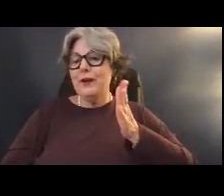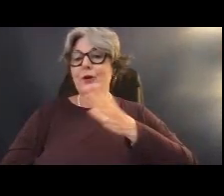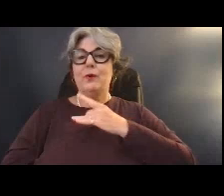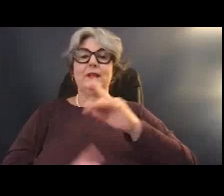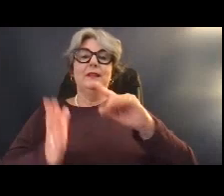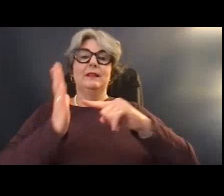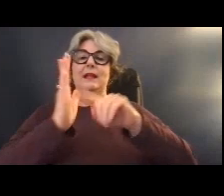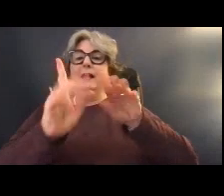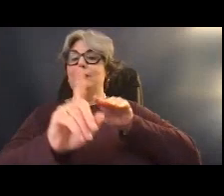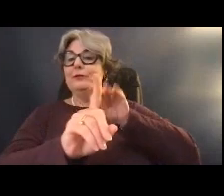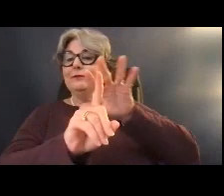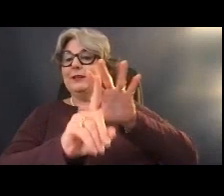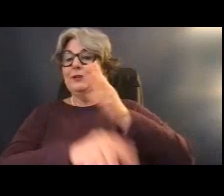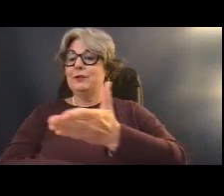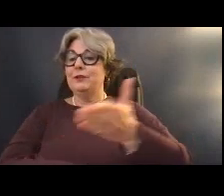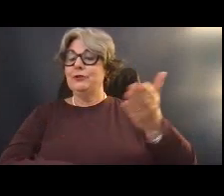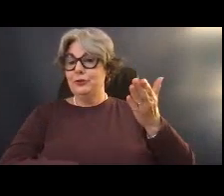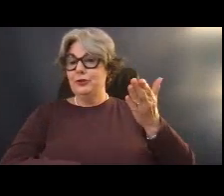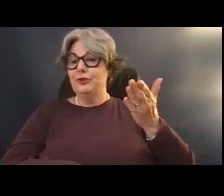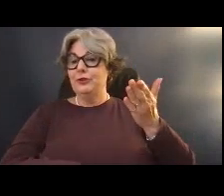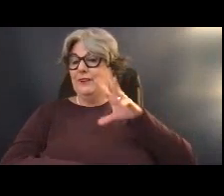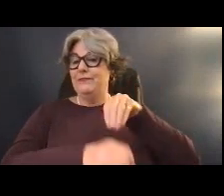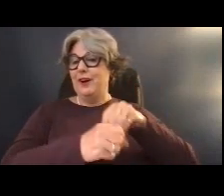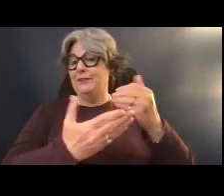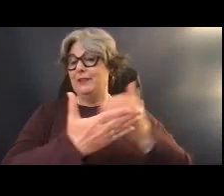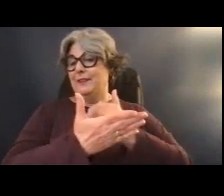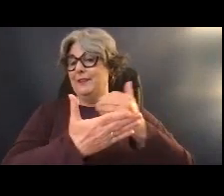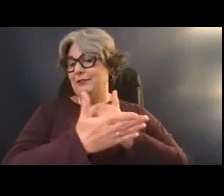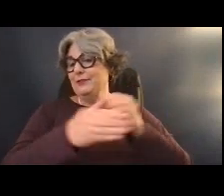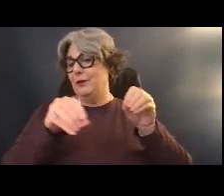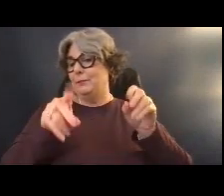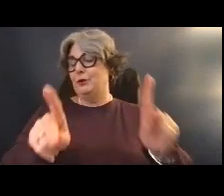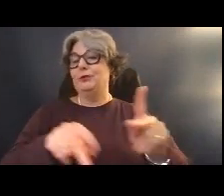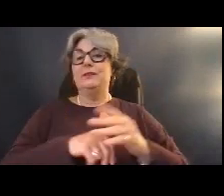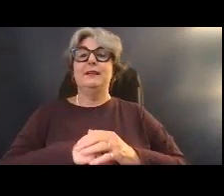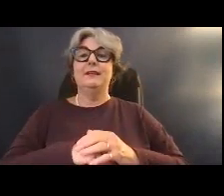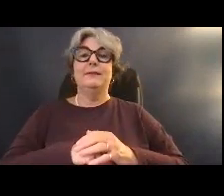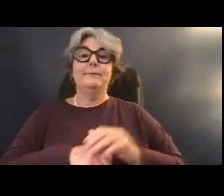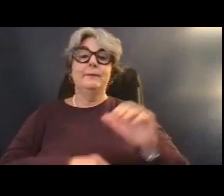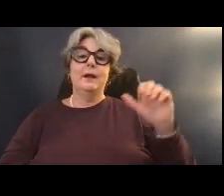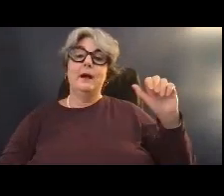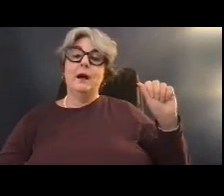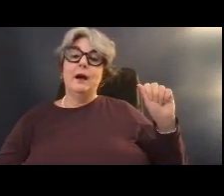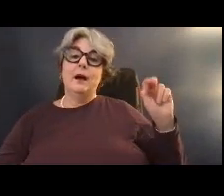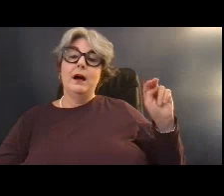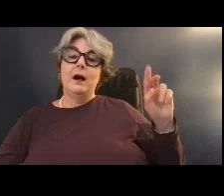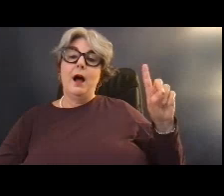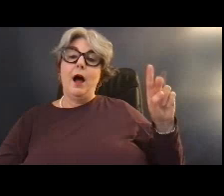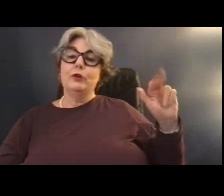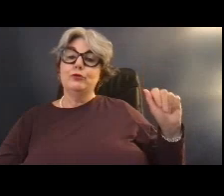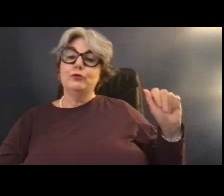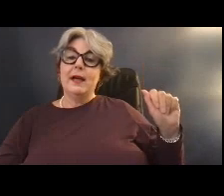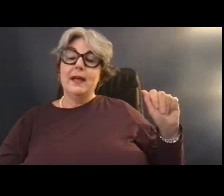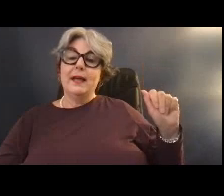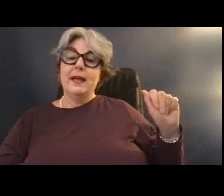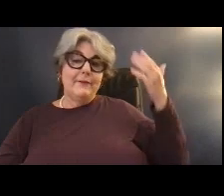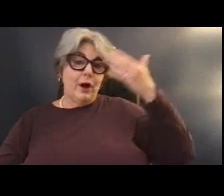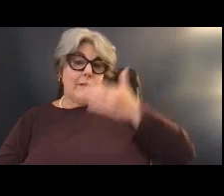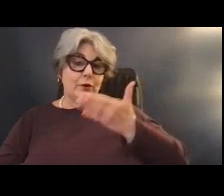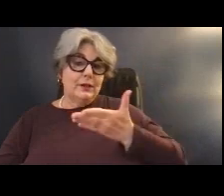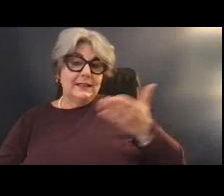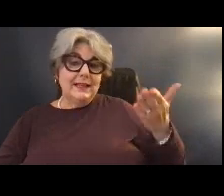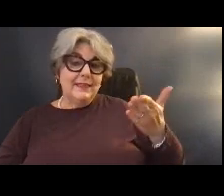you and get you all involved in this new effort. Andre, have I missed anything? No, I